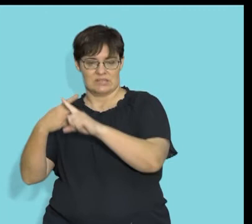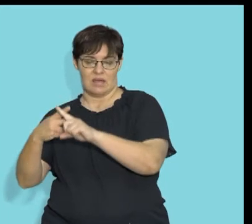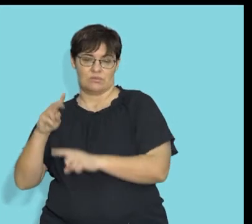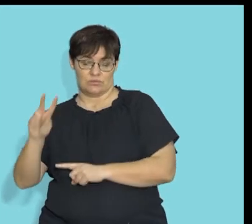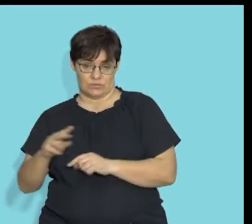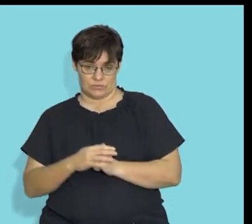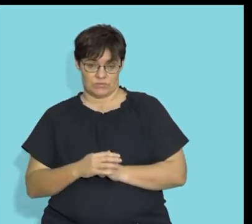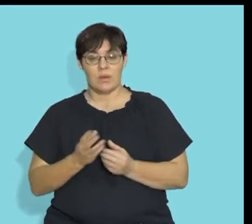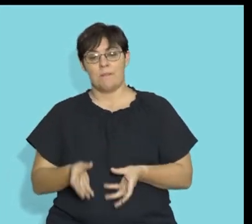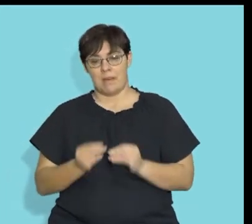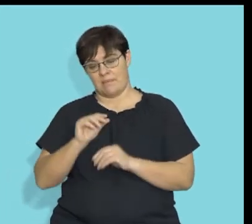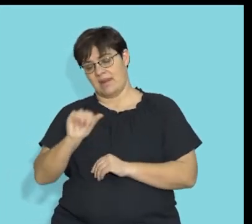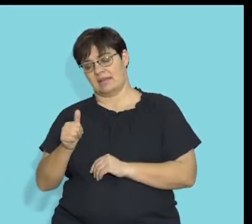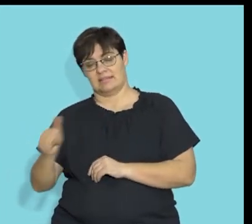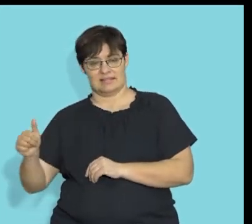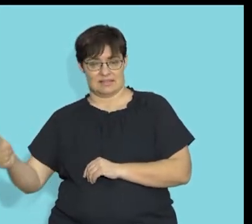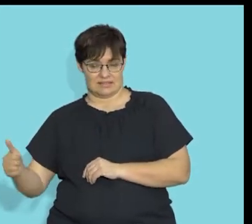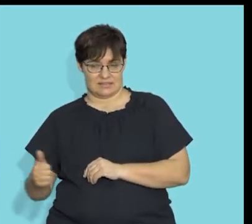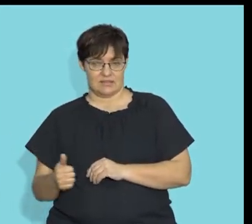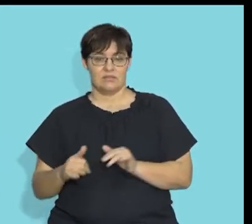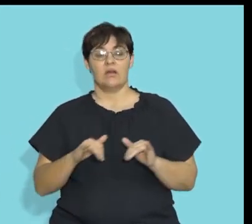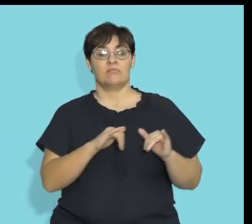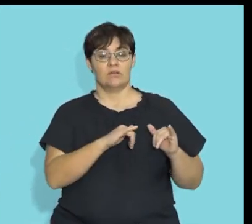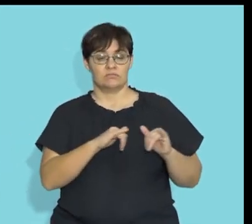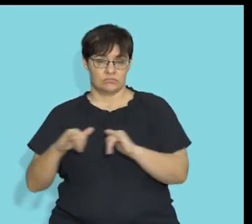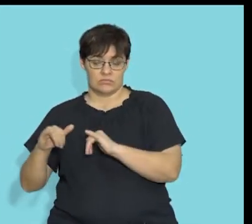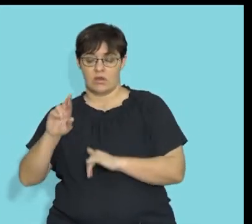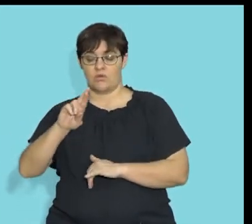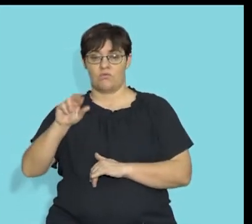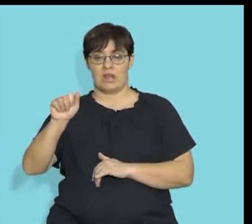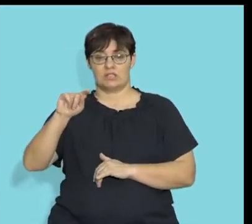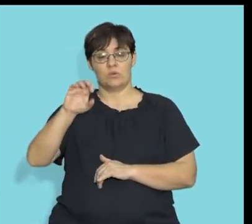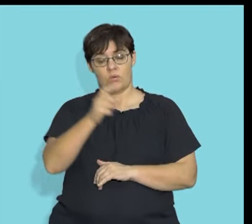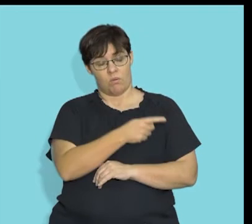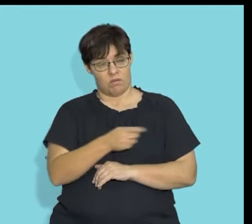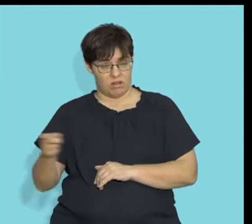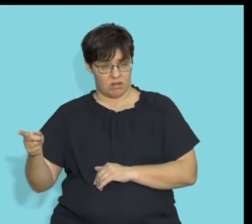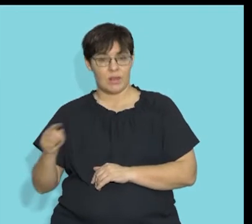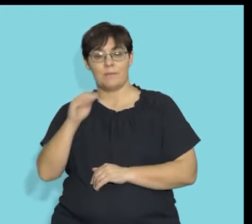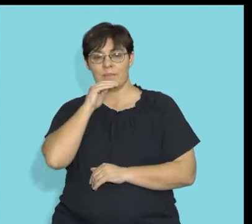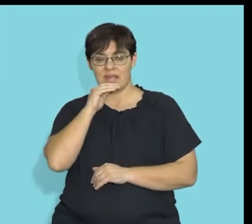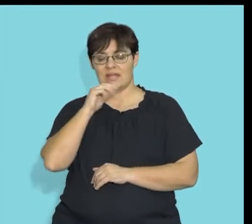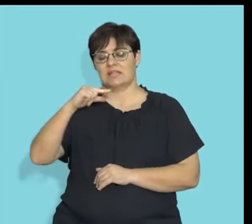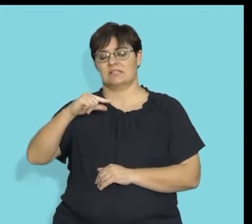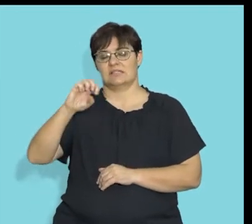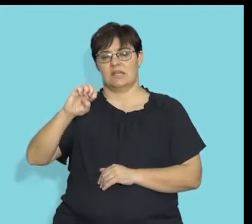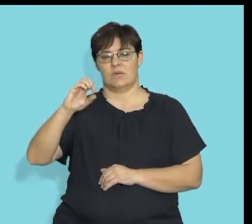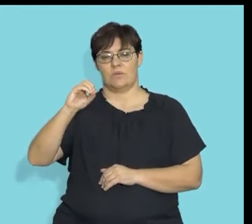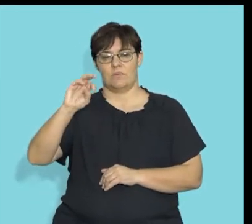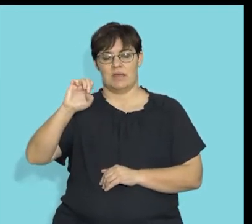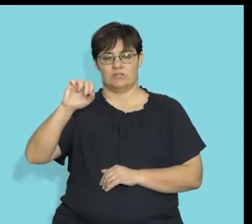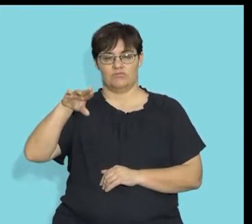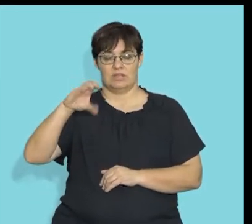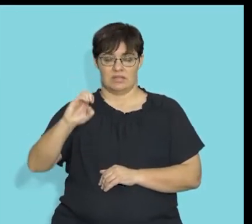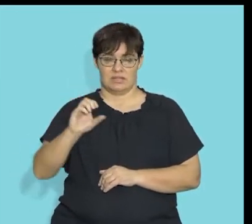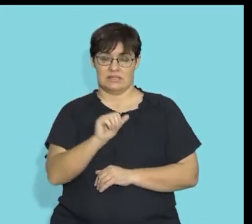in order to get to the next term. So when there is a common ratio between all of the terms, this is a geometric